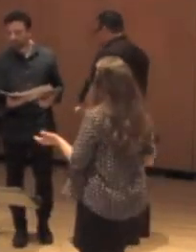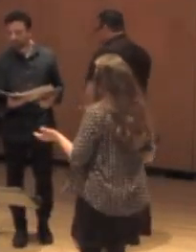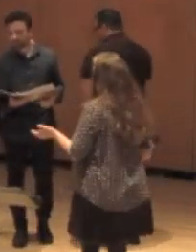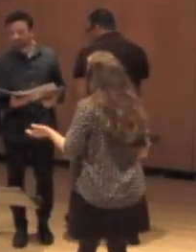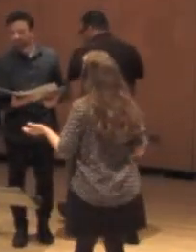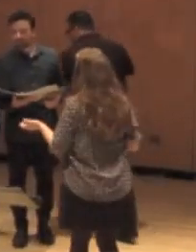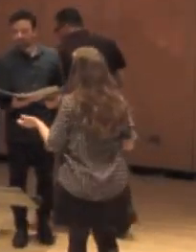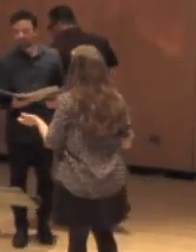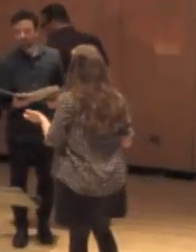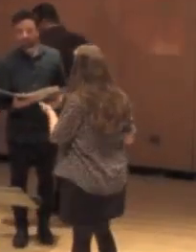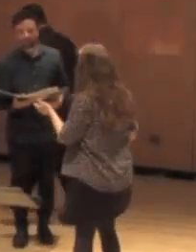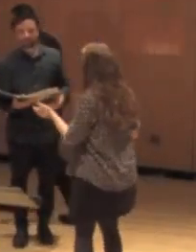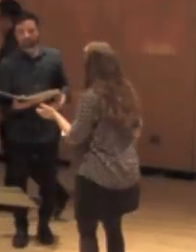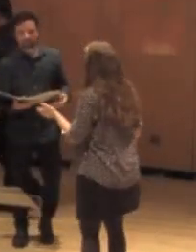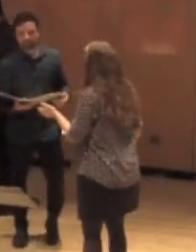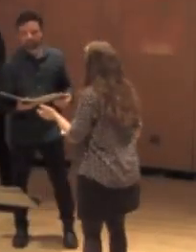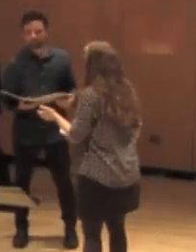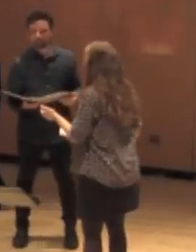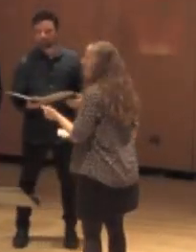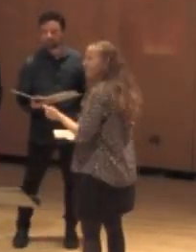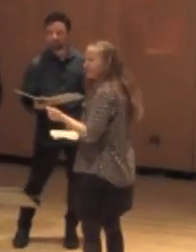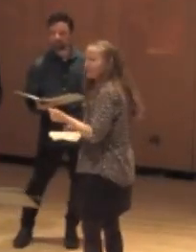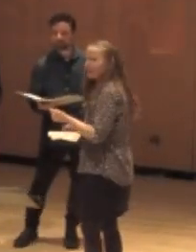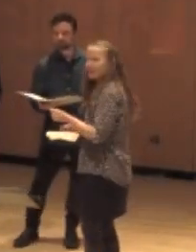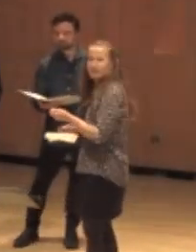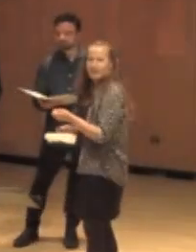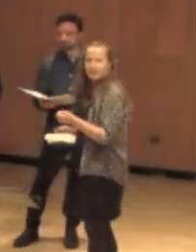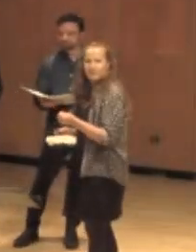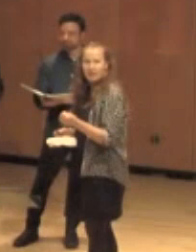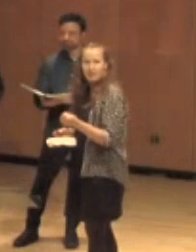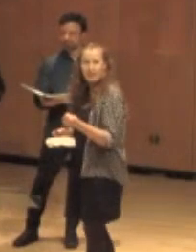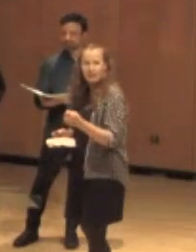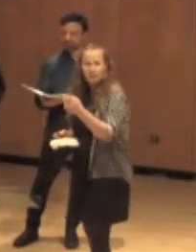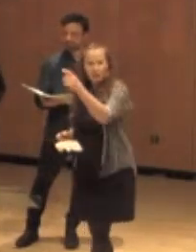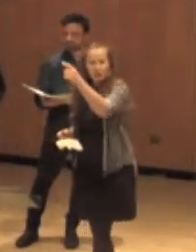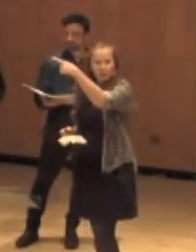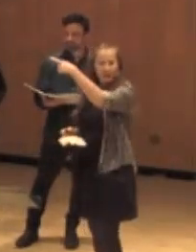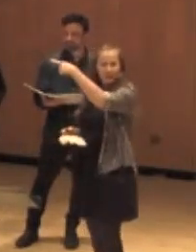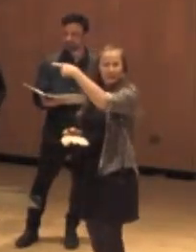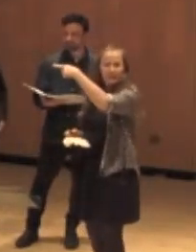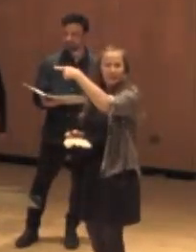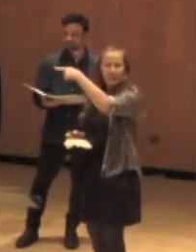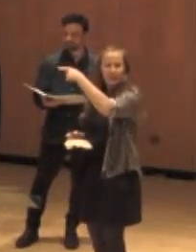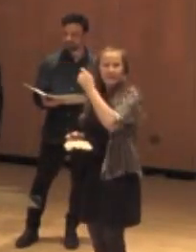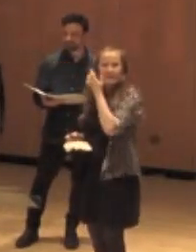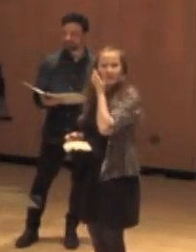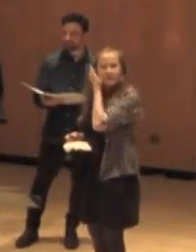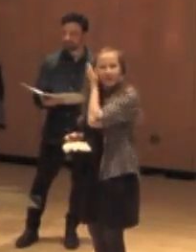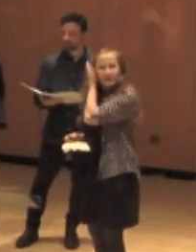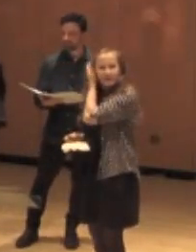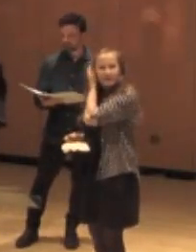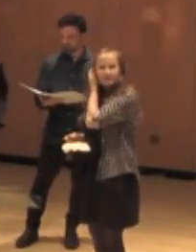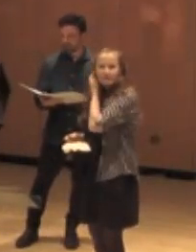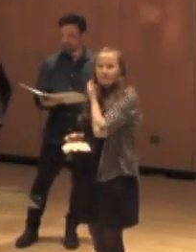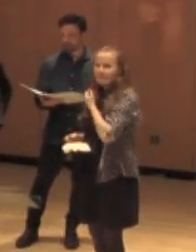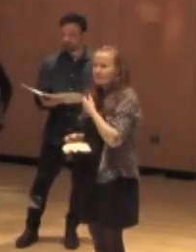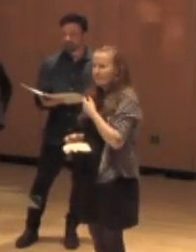hey Sarah yeah I think maybe you want to run out and see